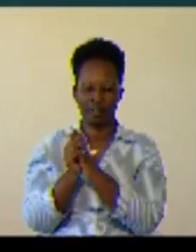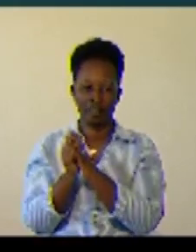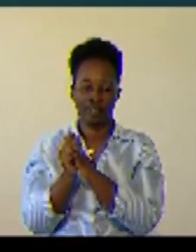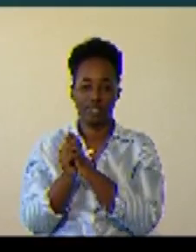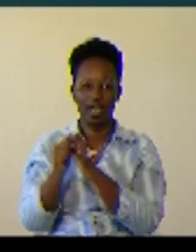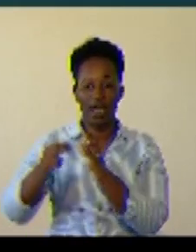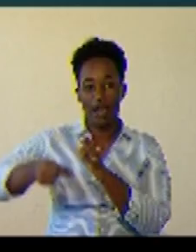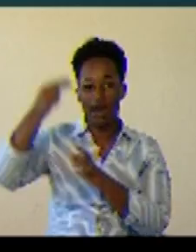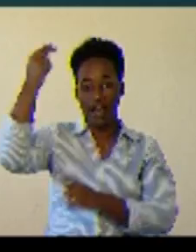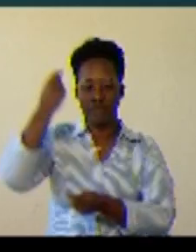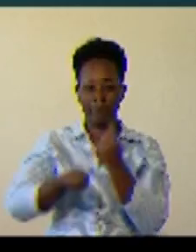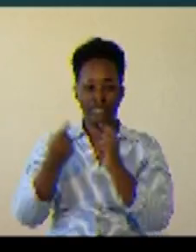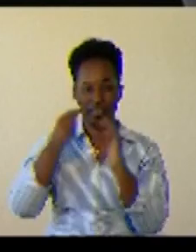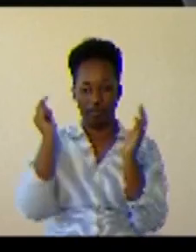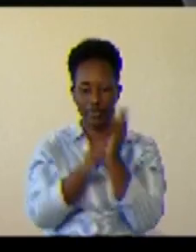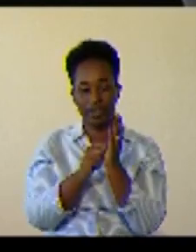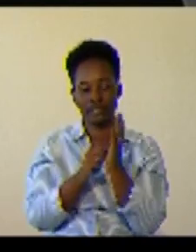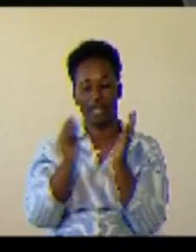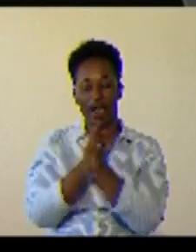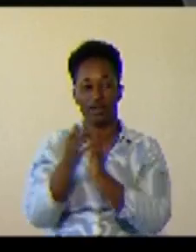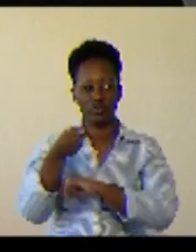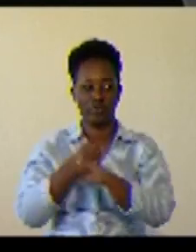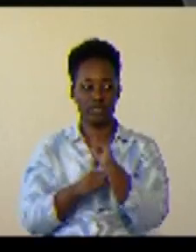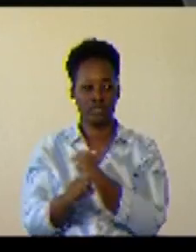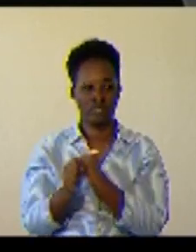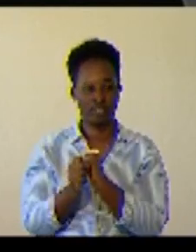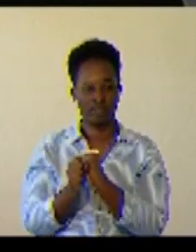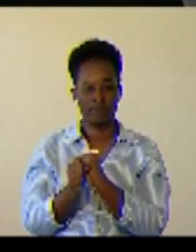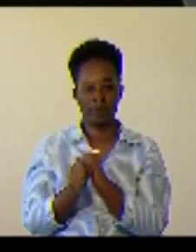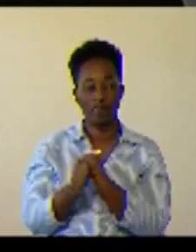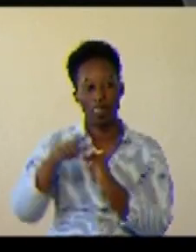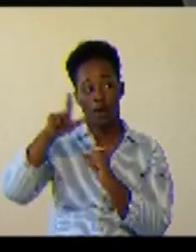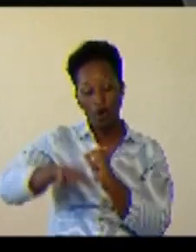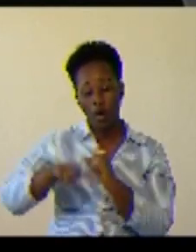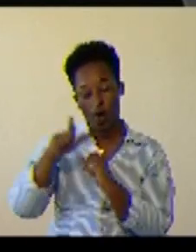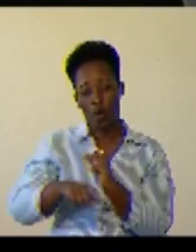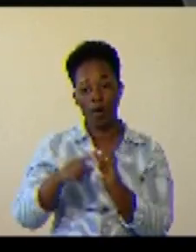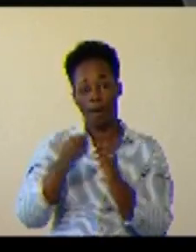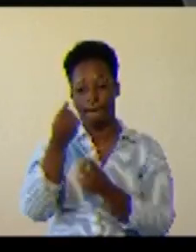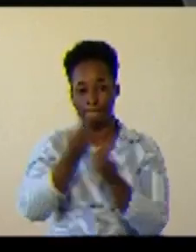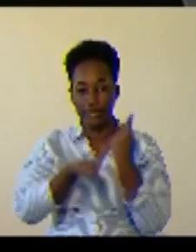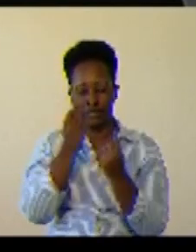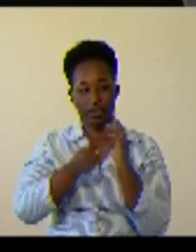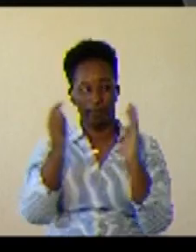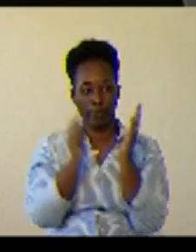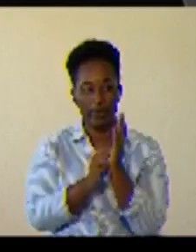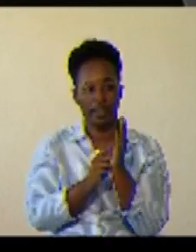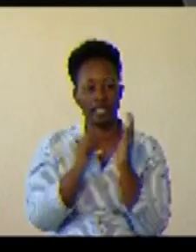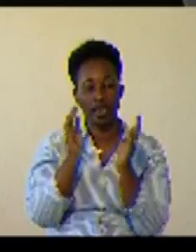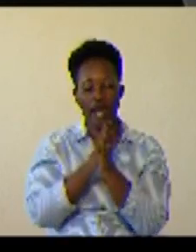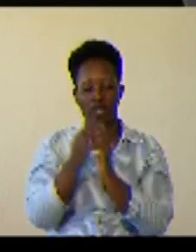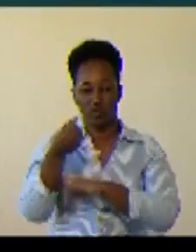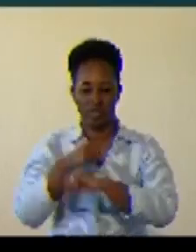High melting point and reacts vigorously with water. Low melting point and reacts vigorously with